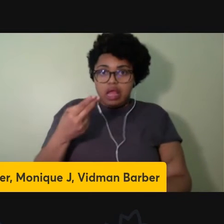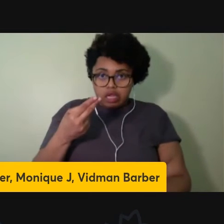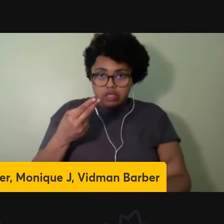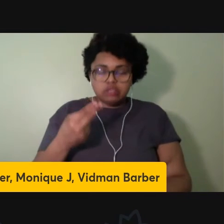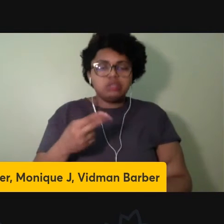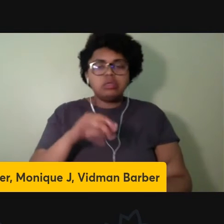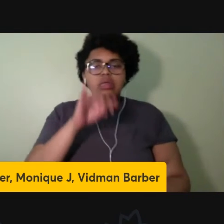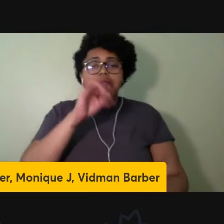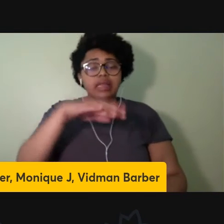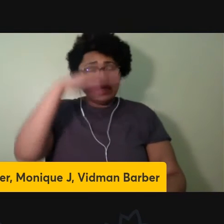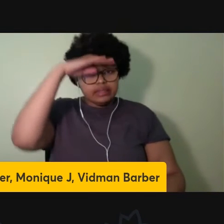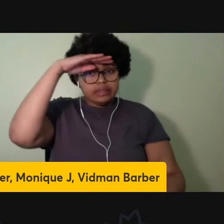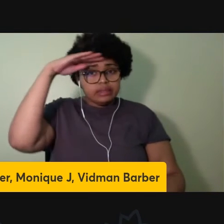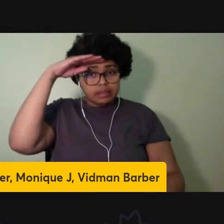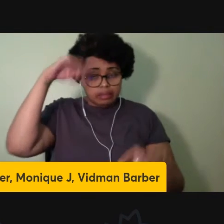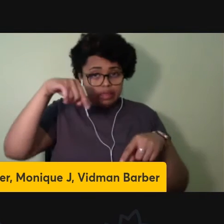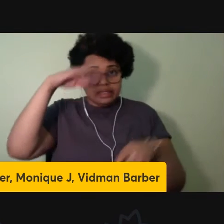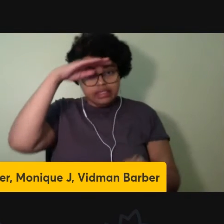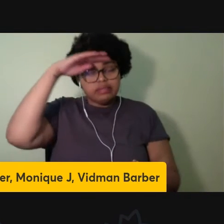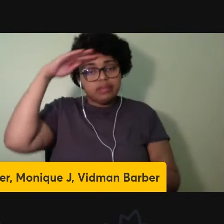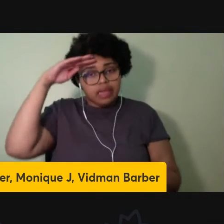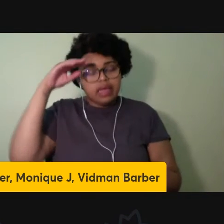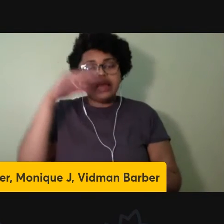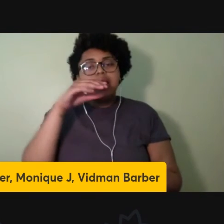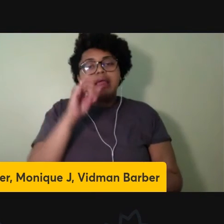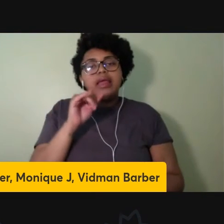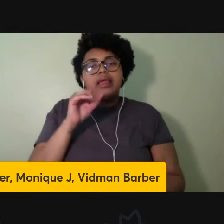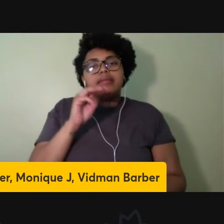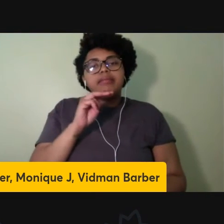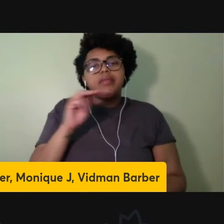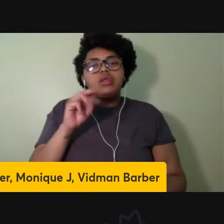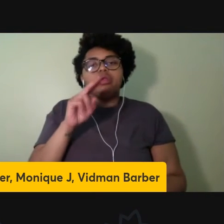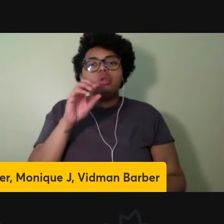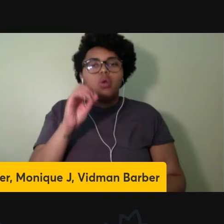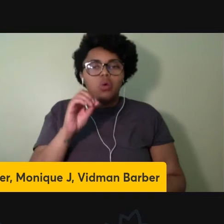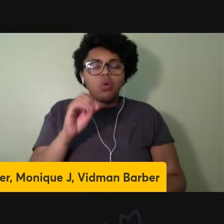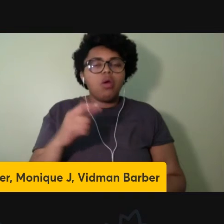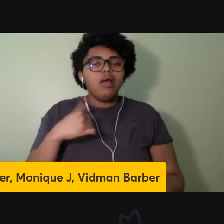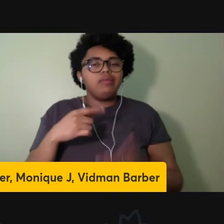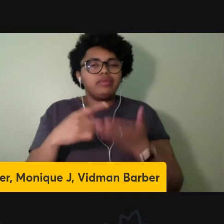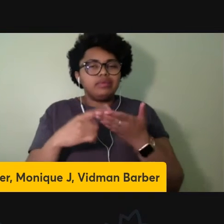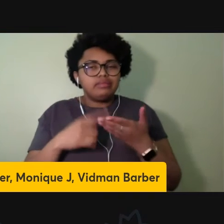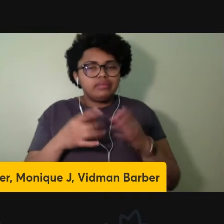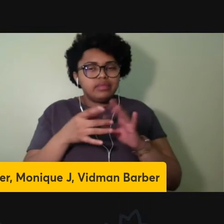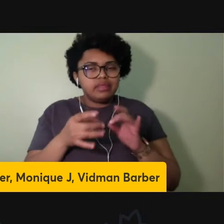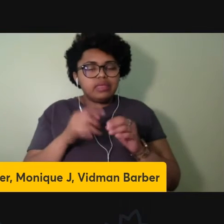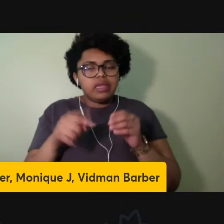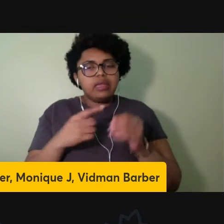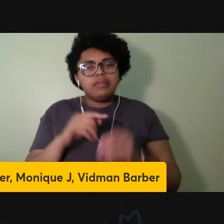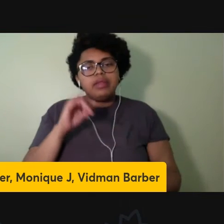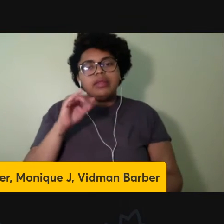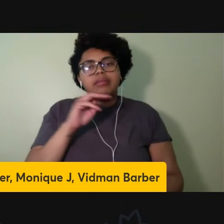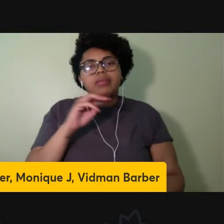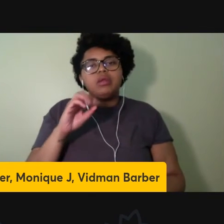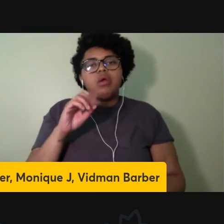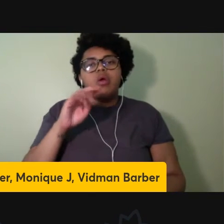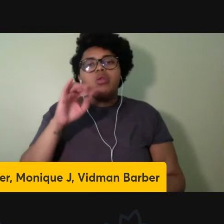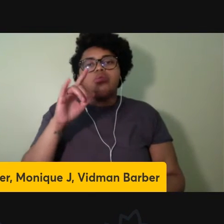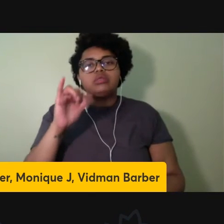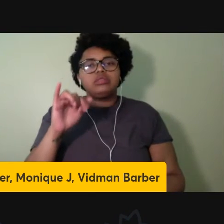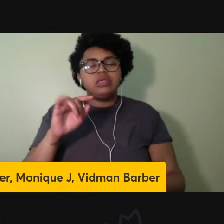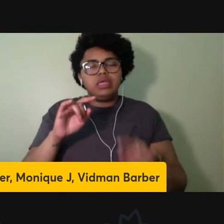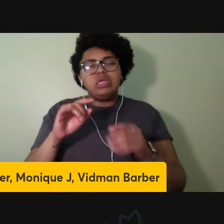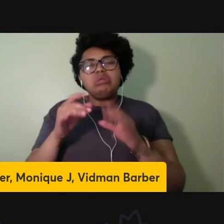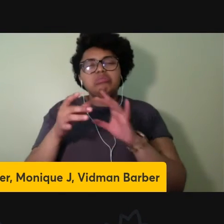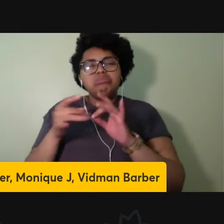Blacks in Immuno, I will kind of sort of touch a little bit about immunology throughout, but I